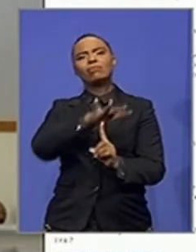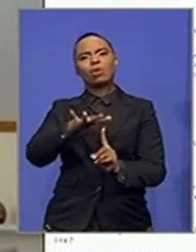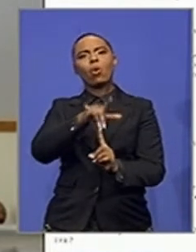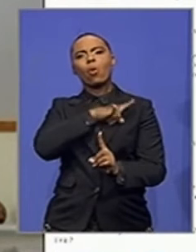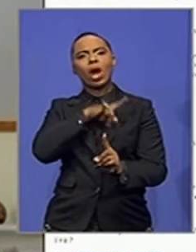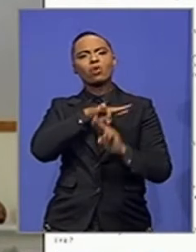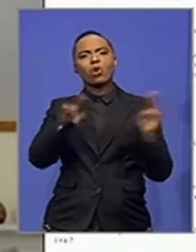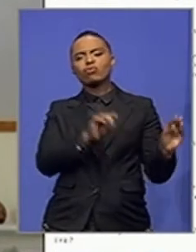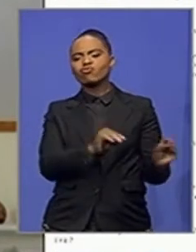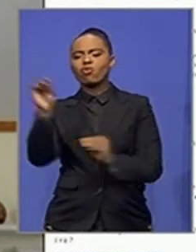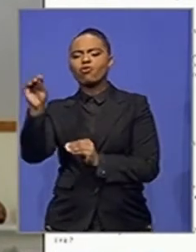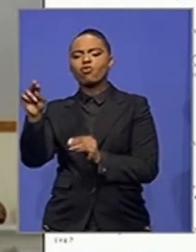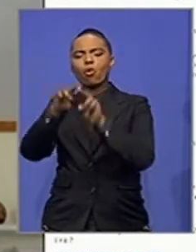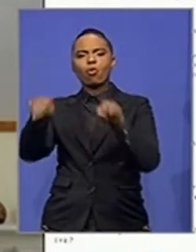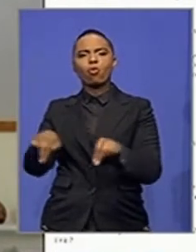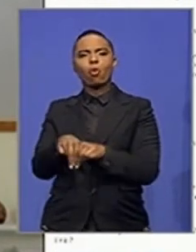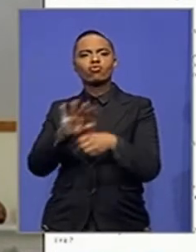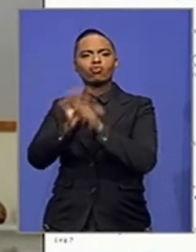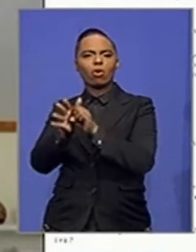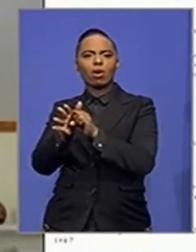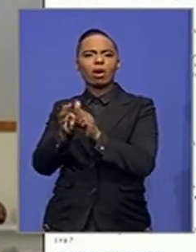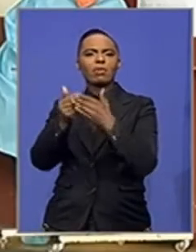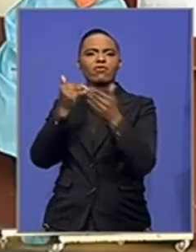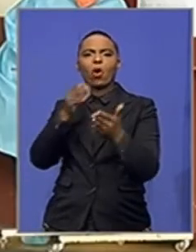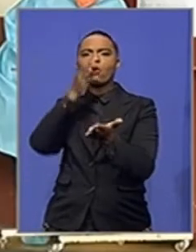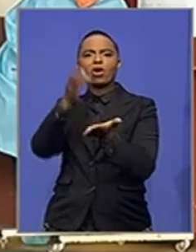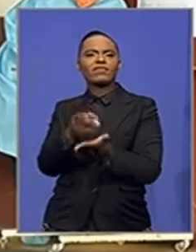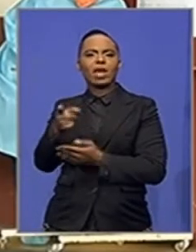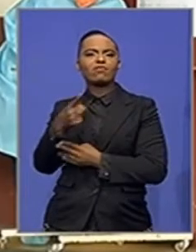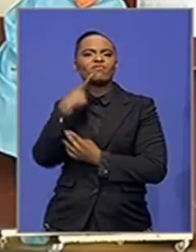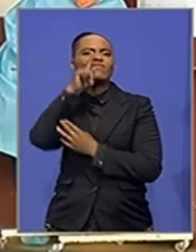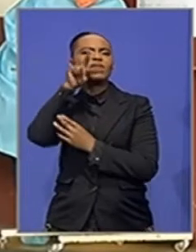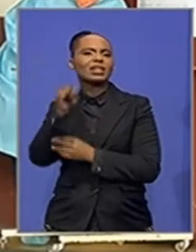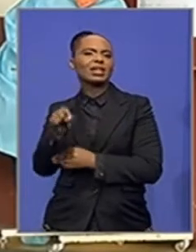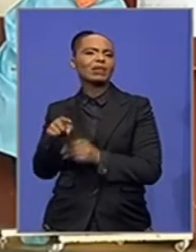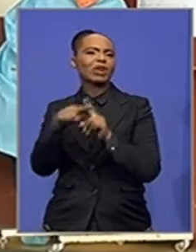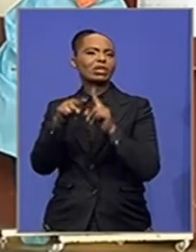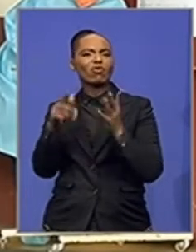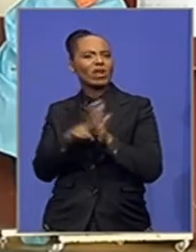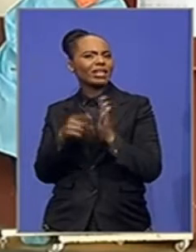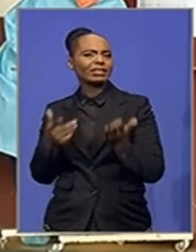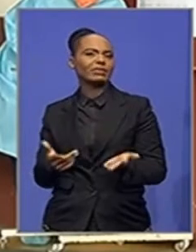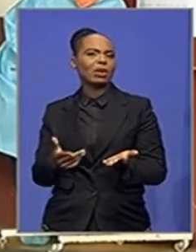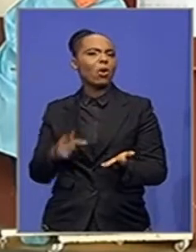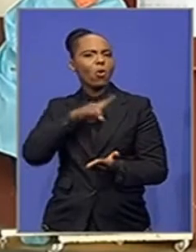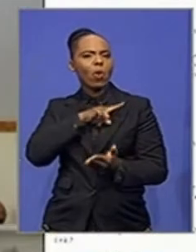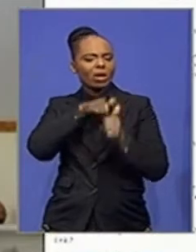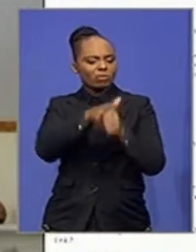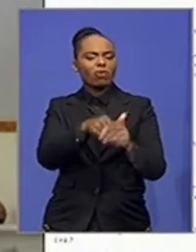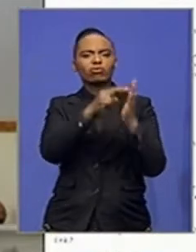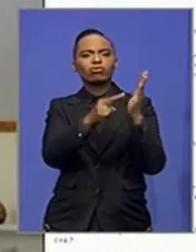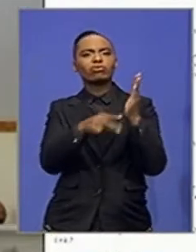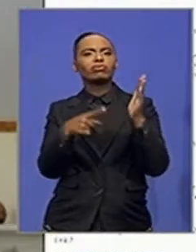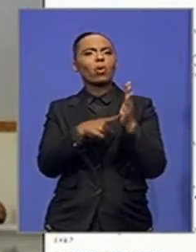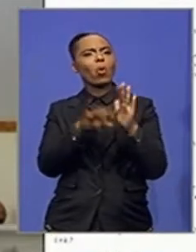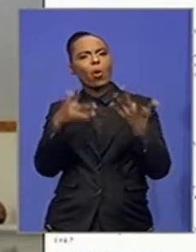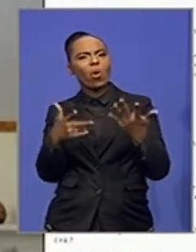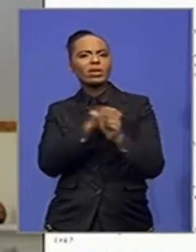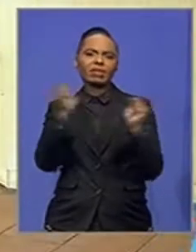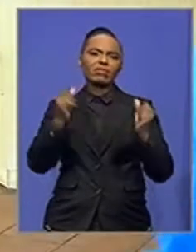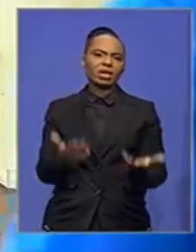ward before his results were confirmed? Did the hospital follow its own COVID regulations, or did my father contract the virus in the